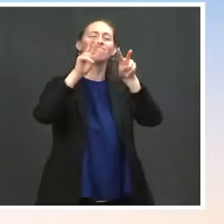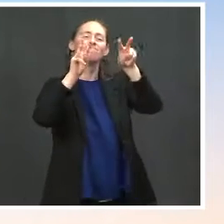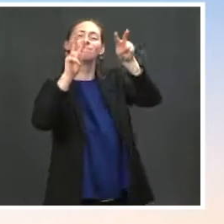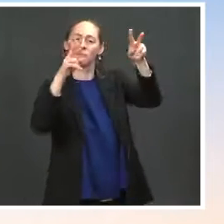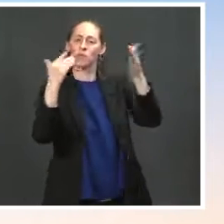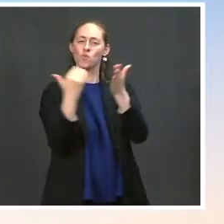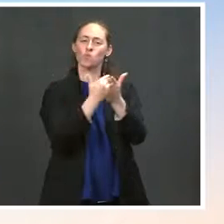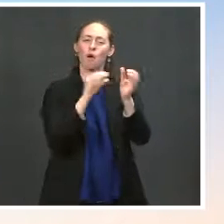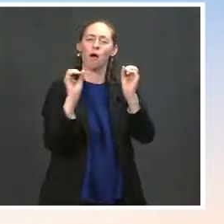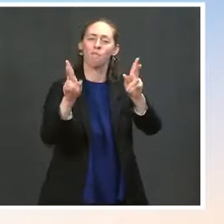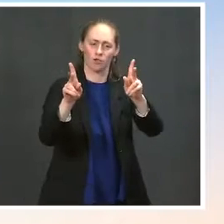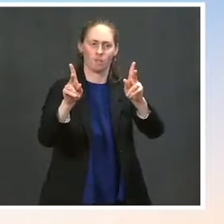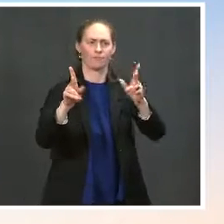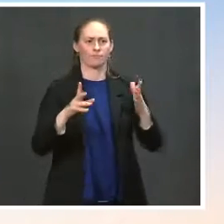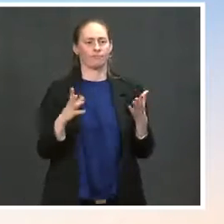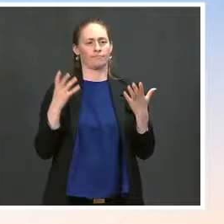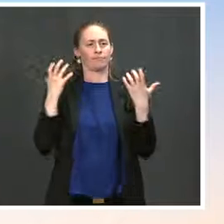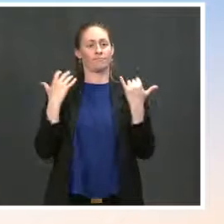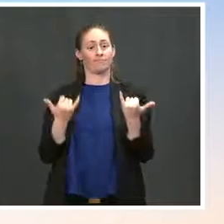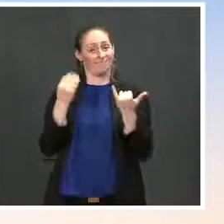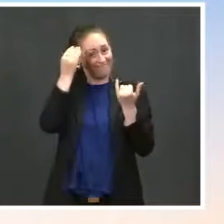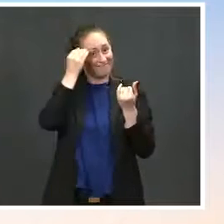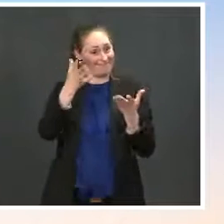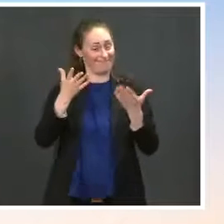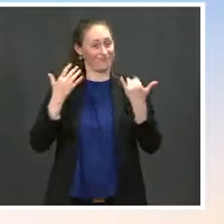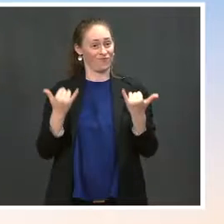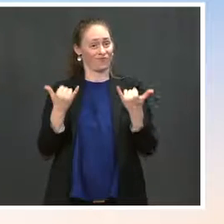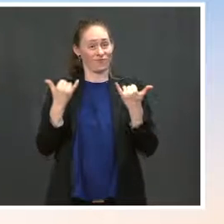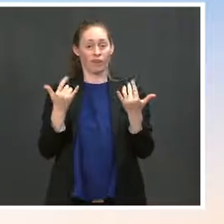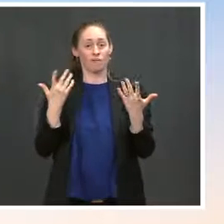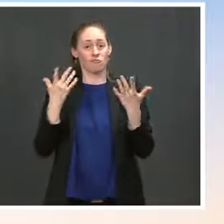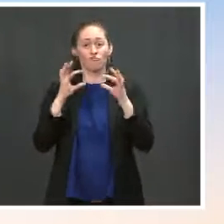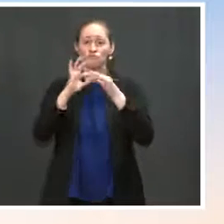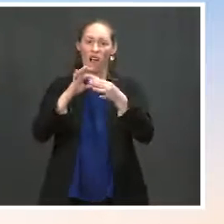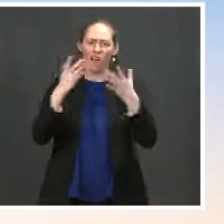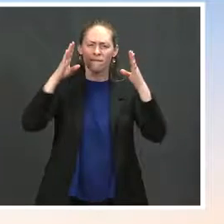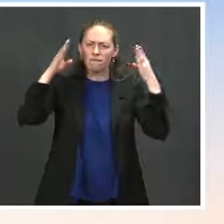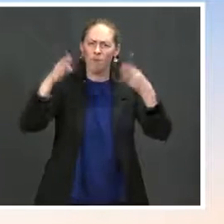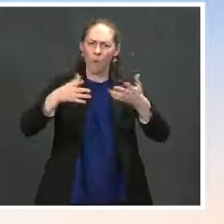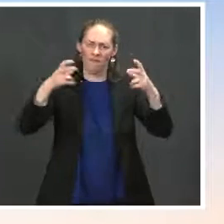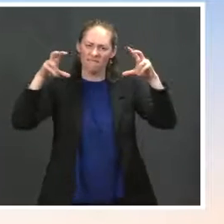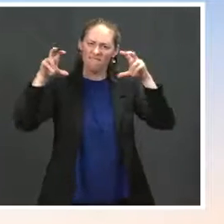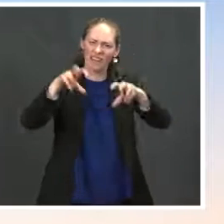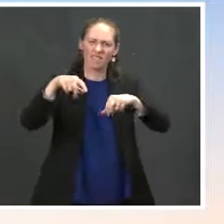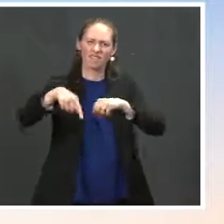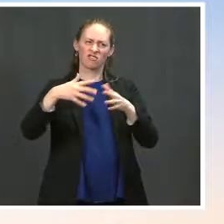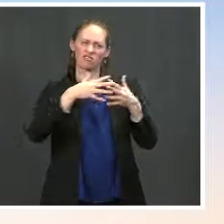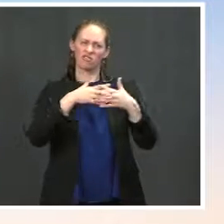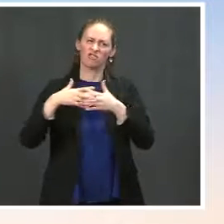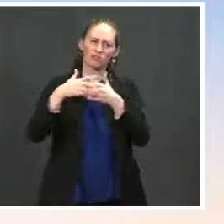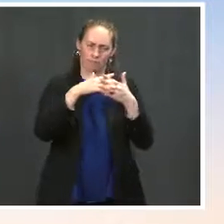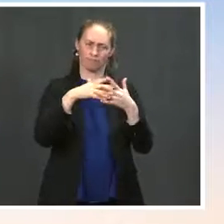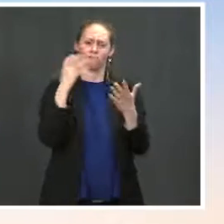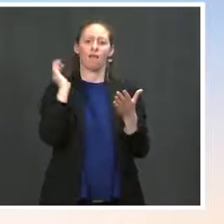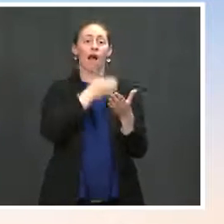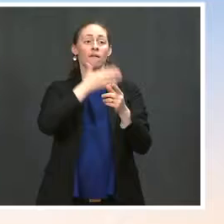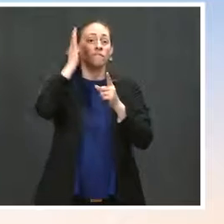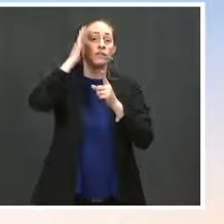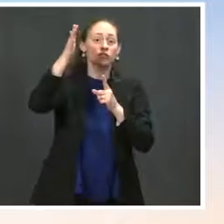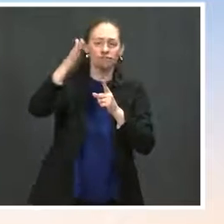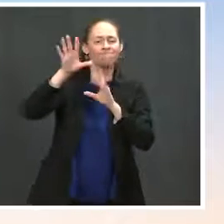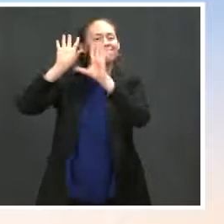all, this day is all about investing in America and winning the future for our children. That's why we're